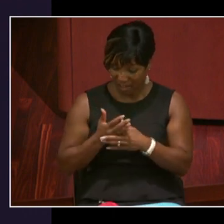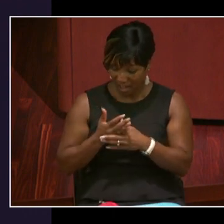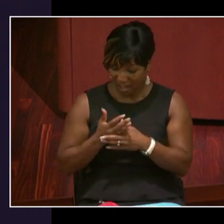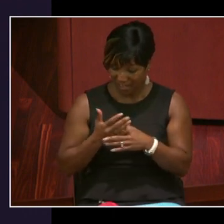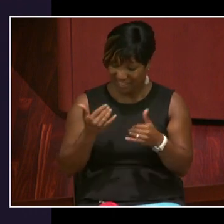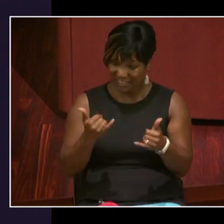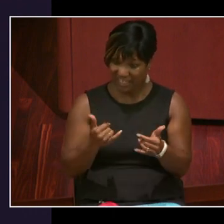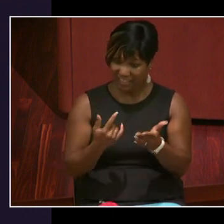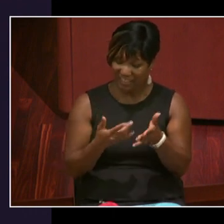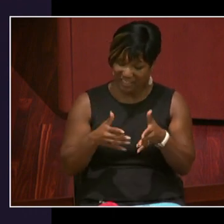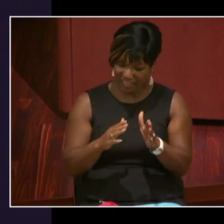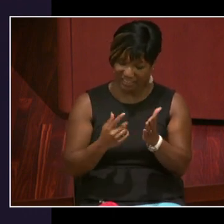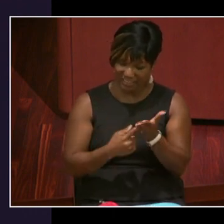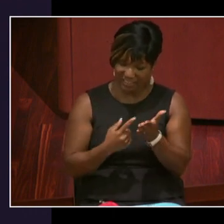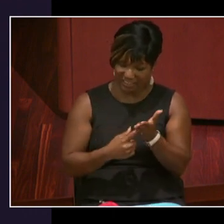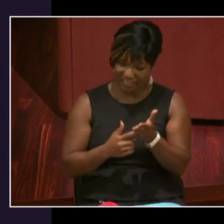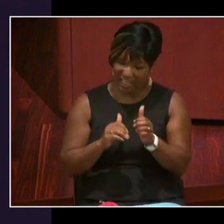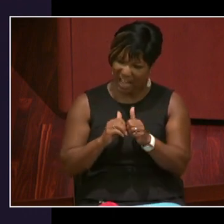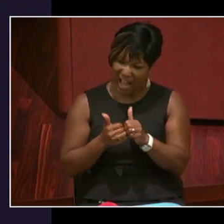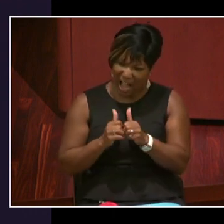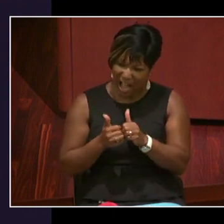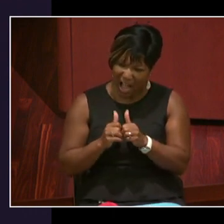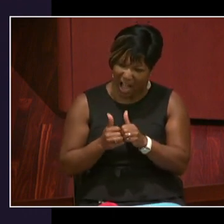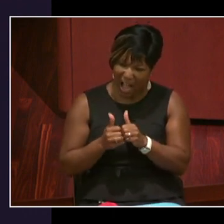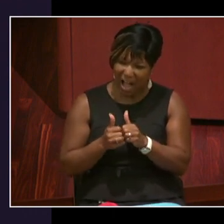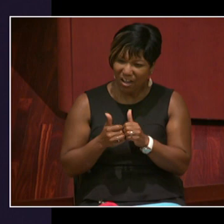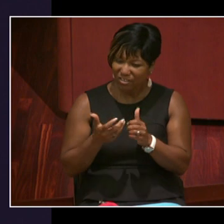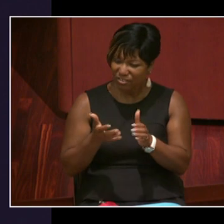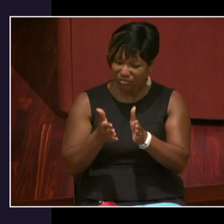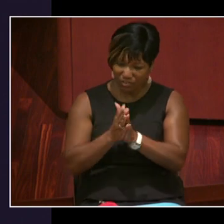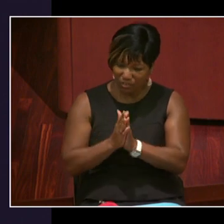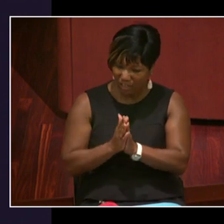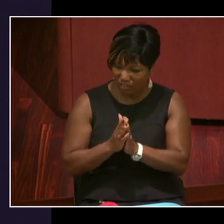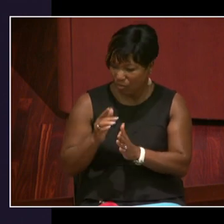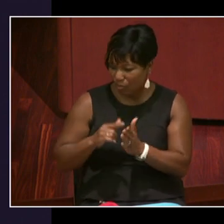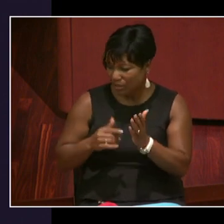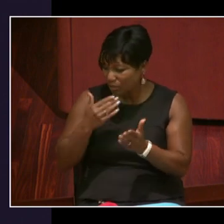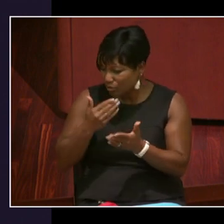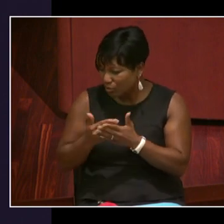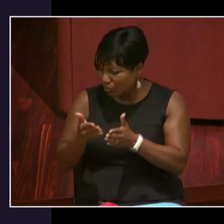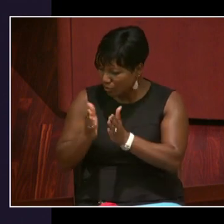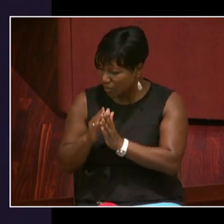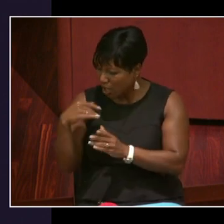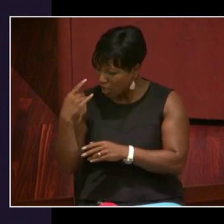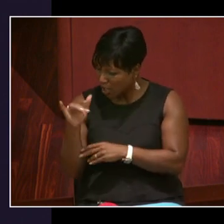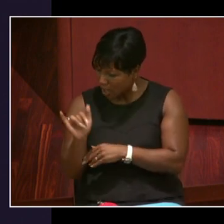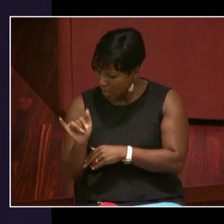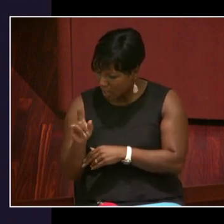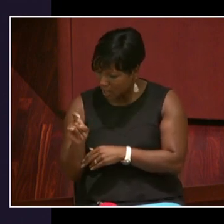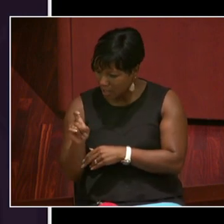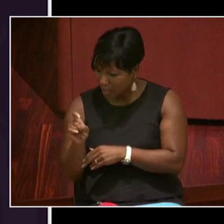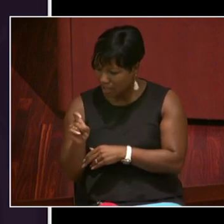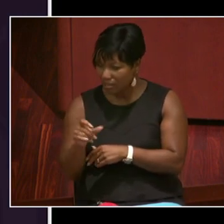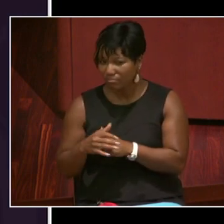talk about how do you place your request? What does a good request look like?